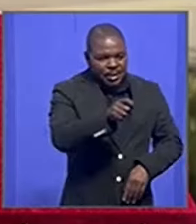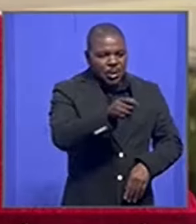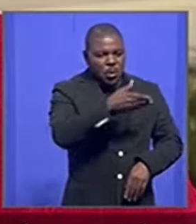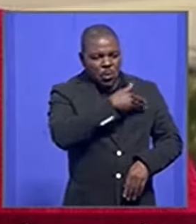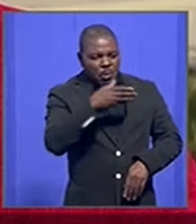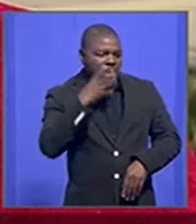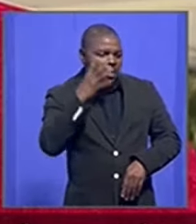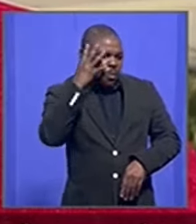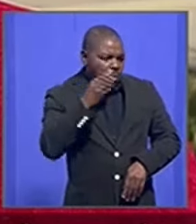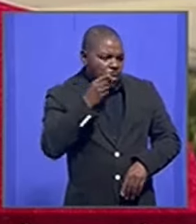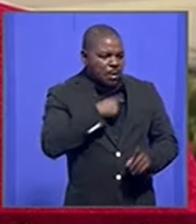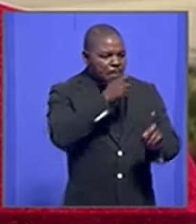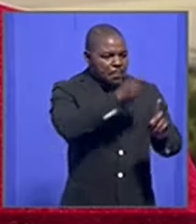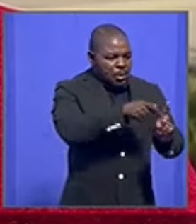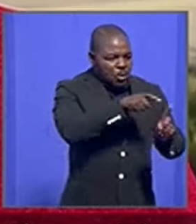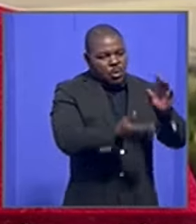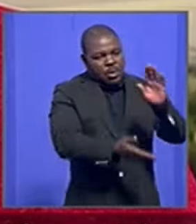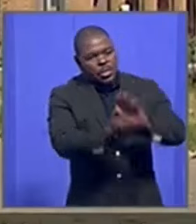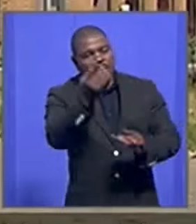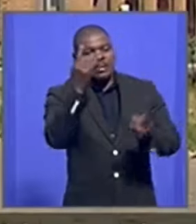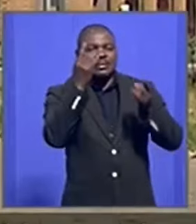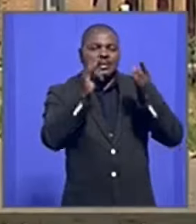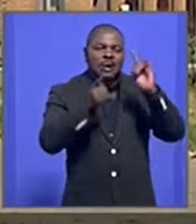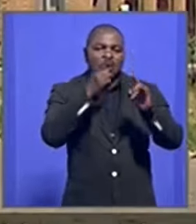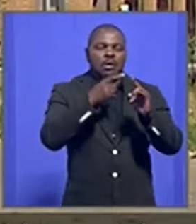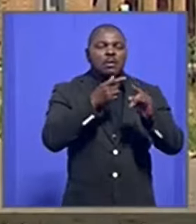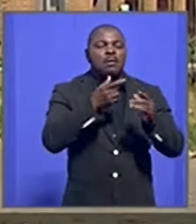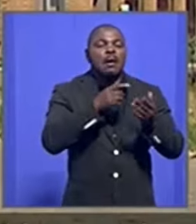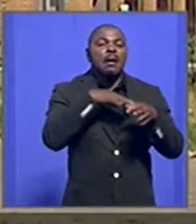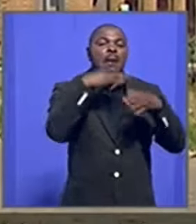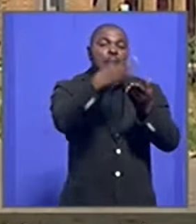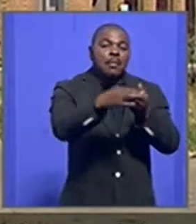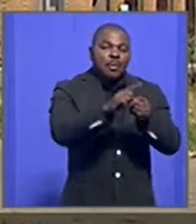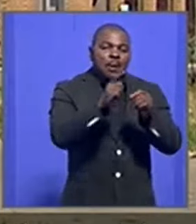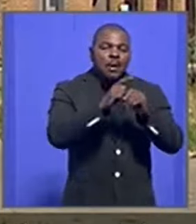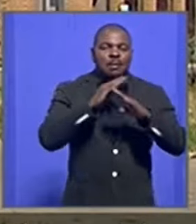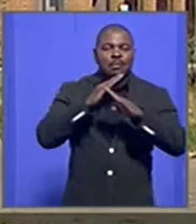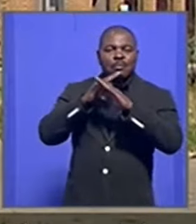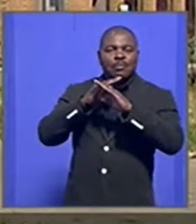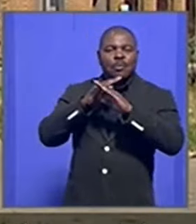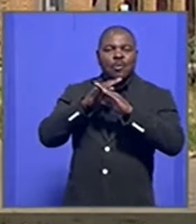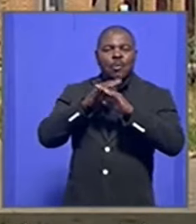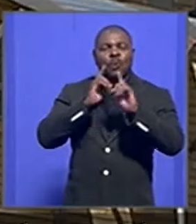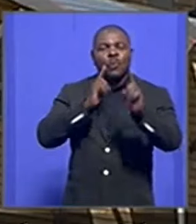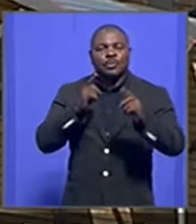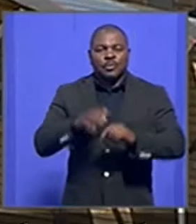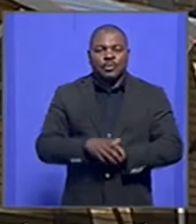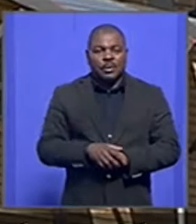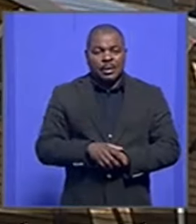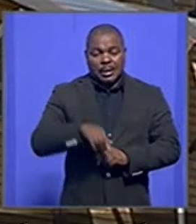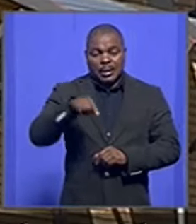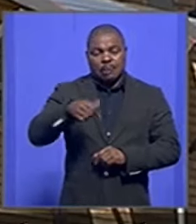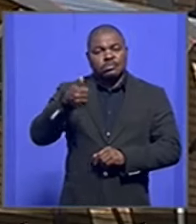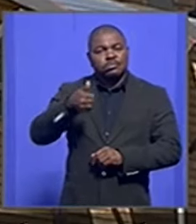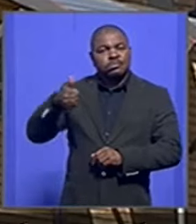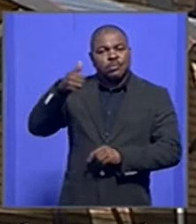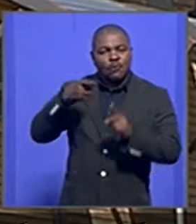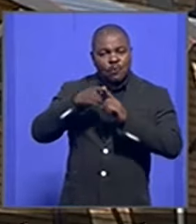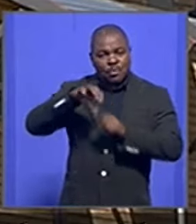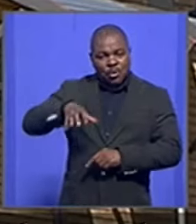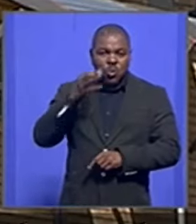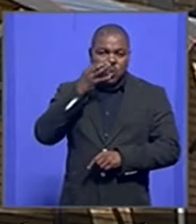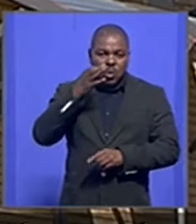godileng gore a ye go bula interdict ko toropong. Mookamedi wa lefapha la bosiamisi kwa porofenseng a re tiro ya kago ga e ne e simolola